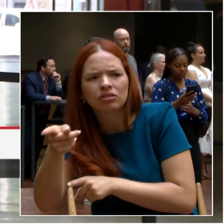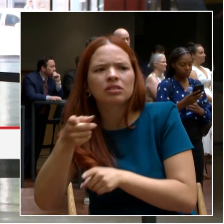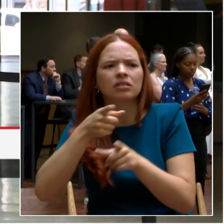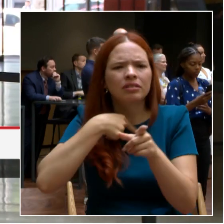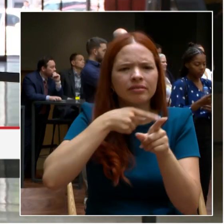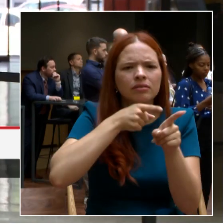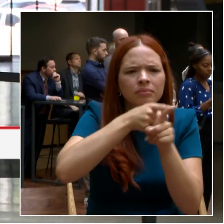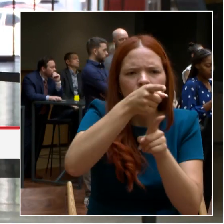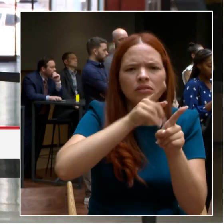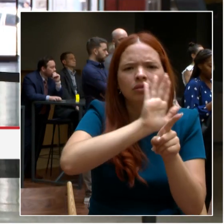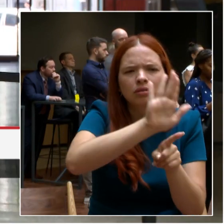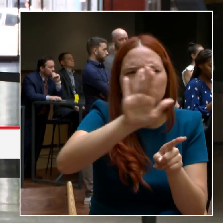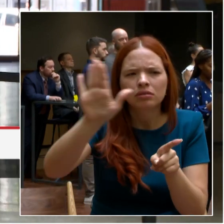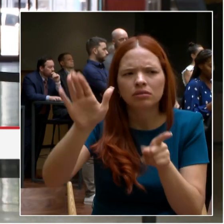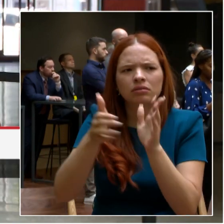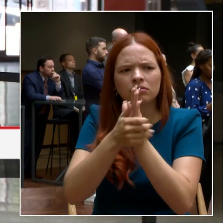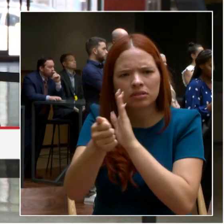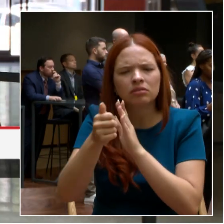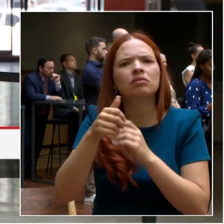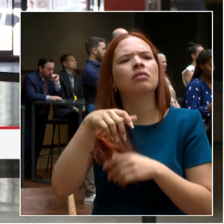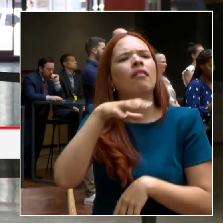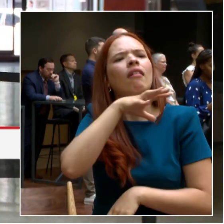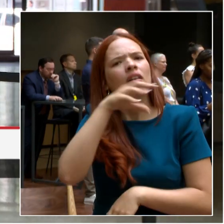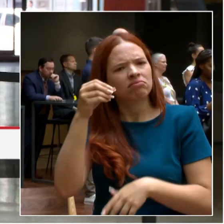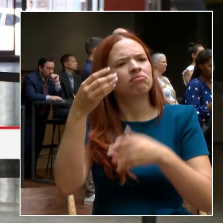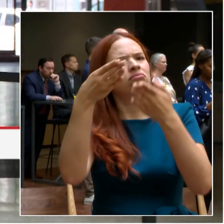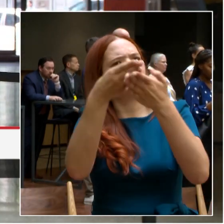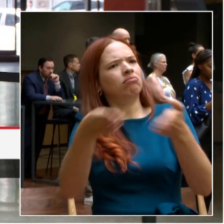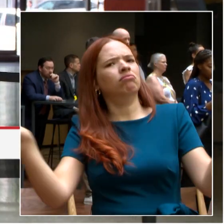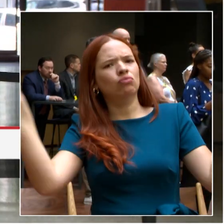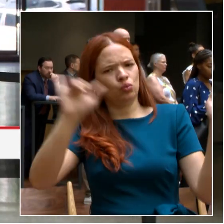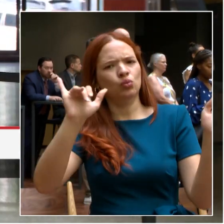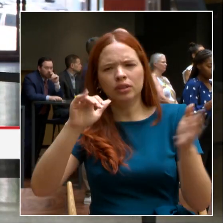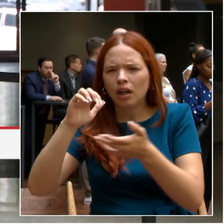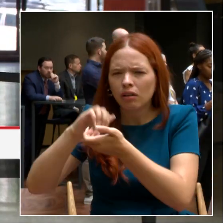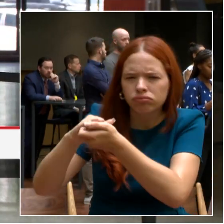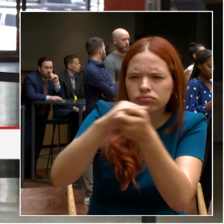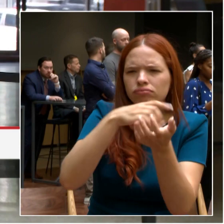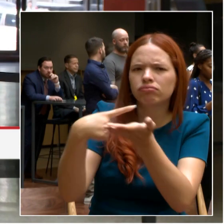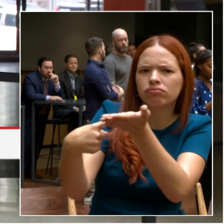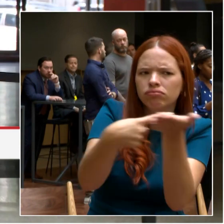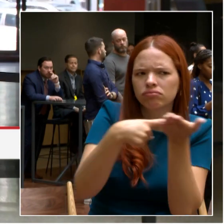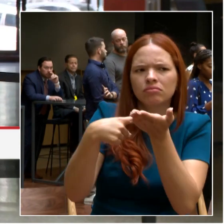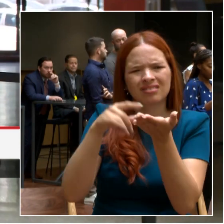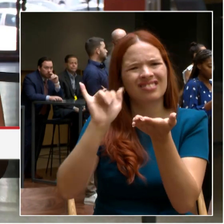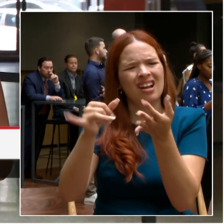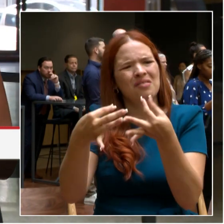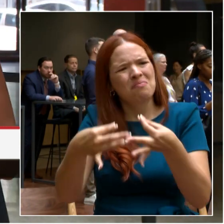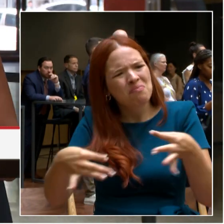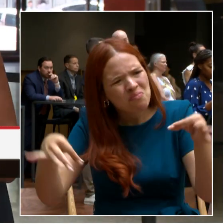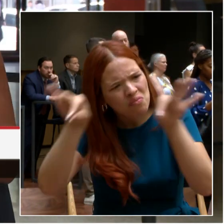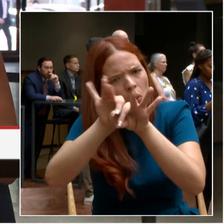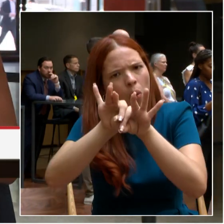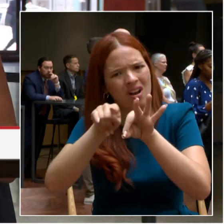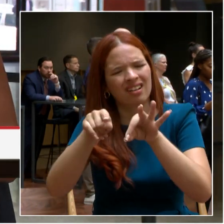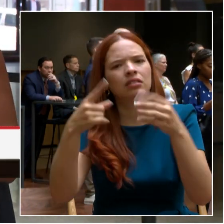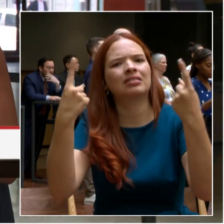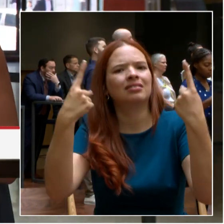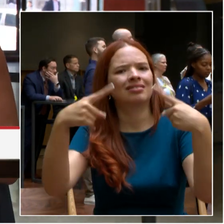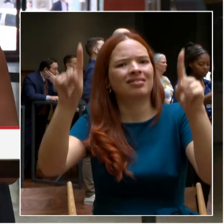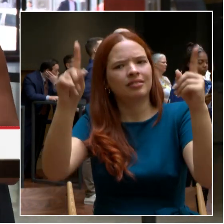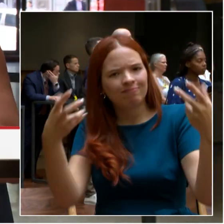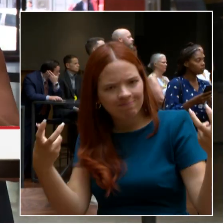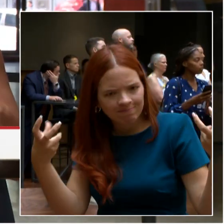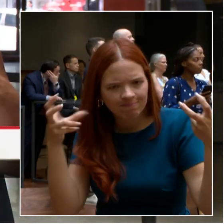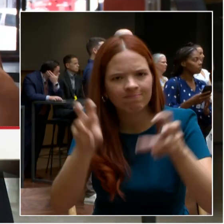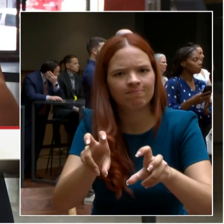the investments that we need to make are being made. It's always great to see Jason Miller,